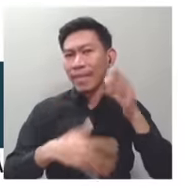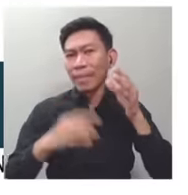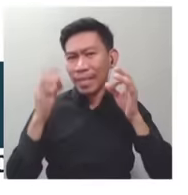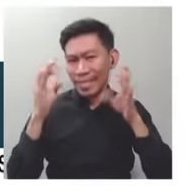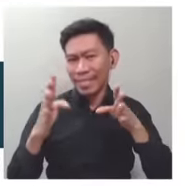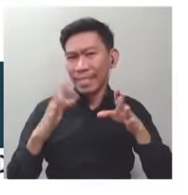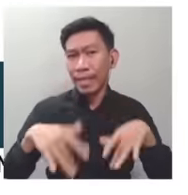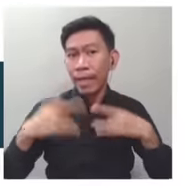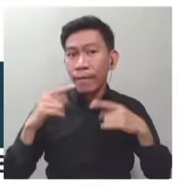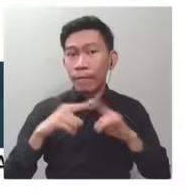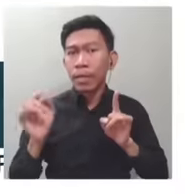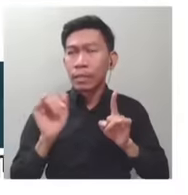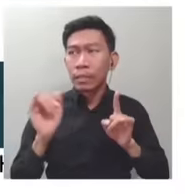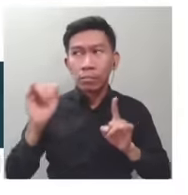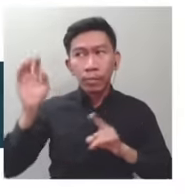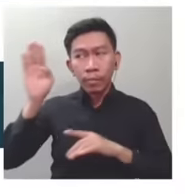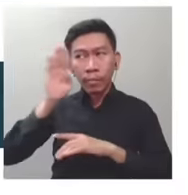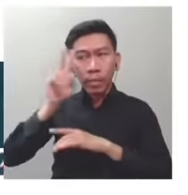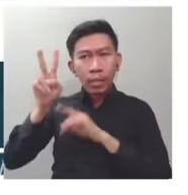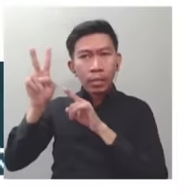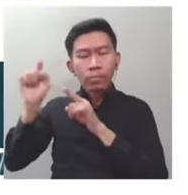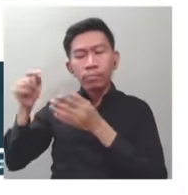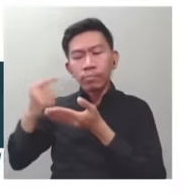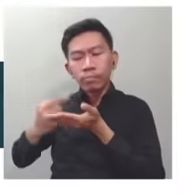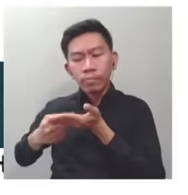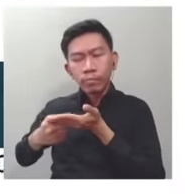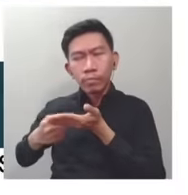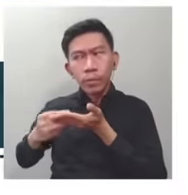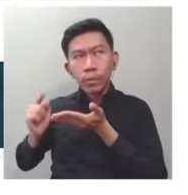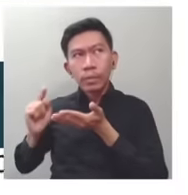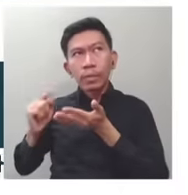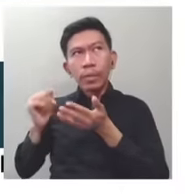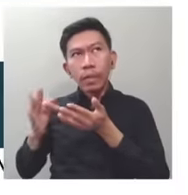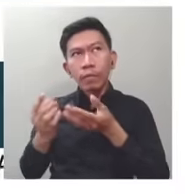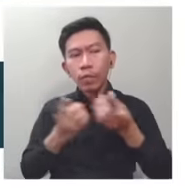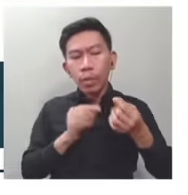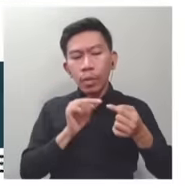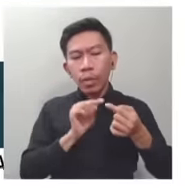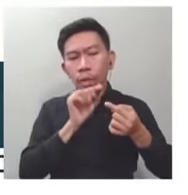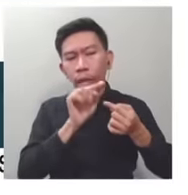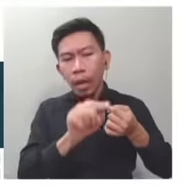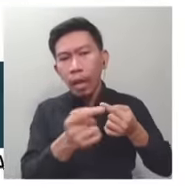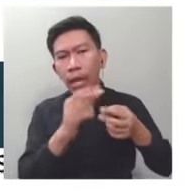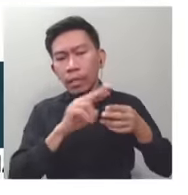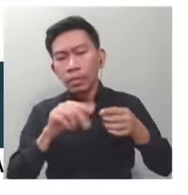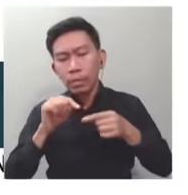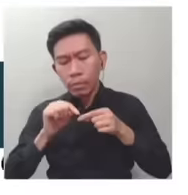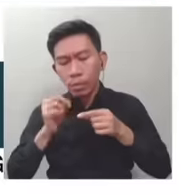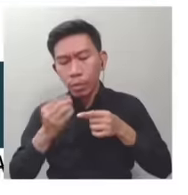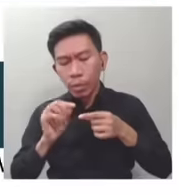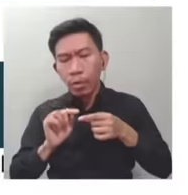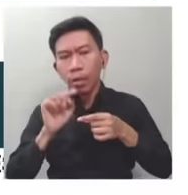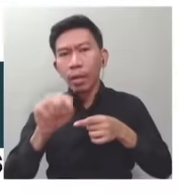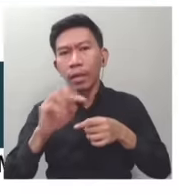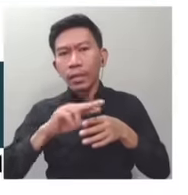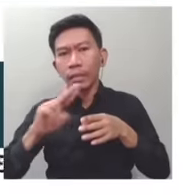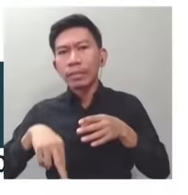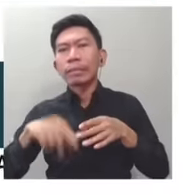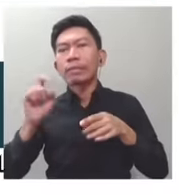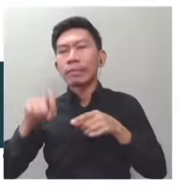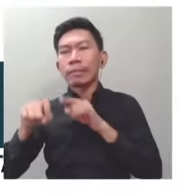to take into account possible reaction and actions. But, of course, the worst scenario is to take no action at